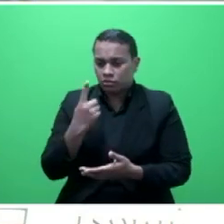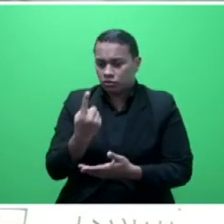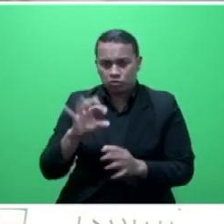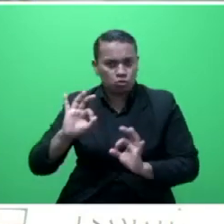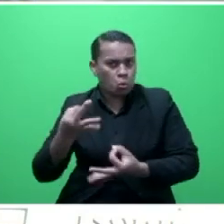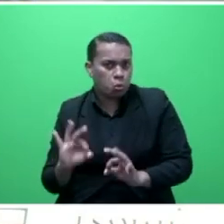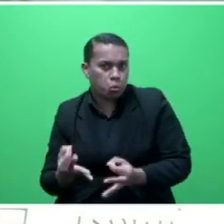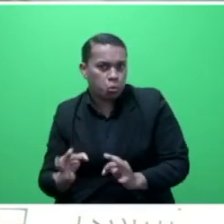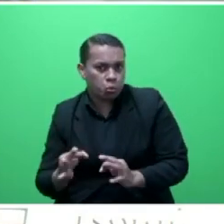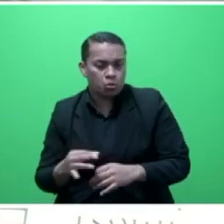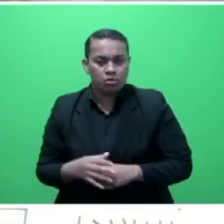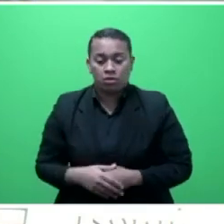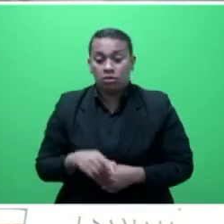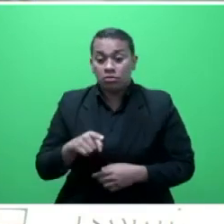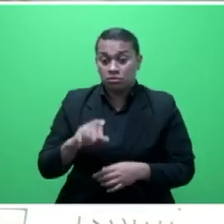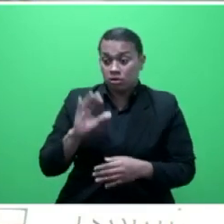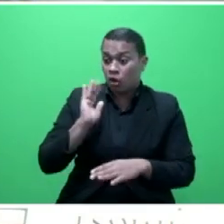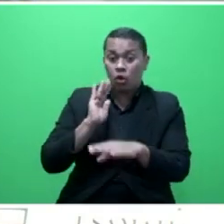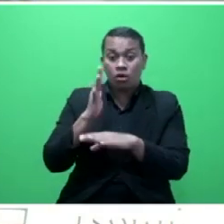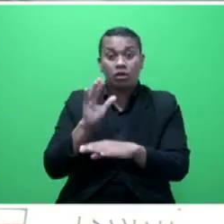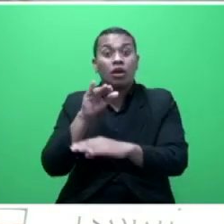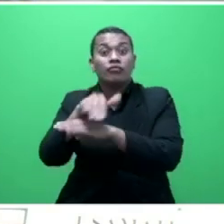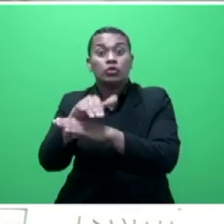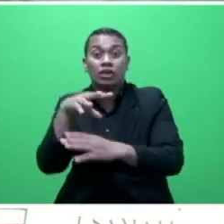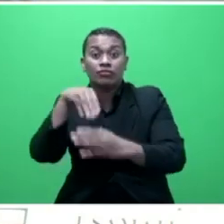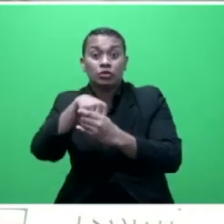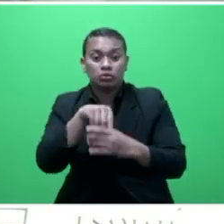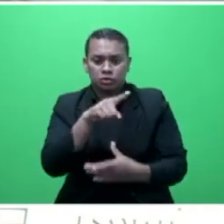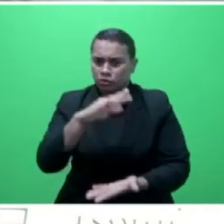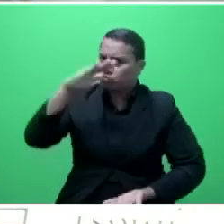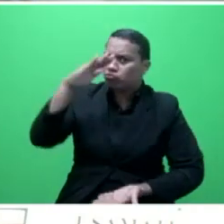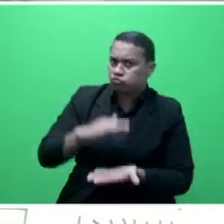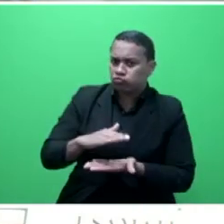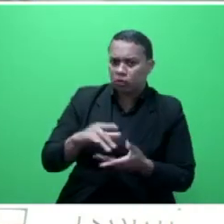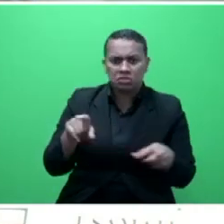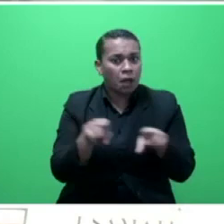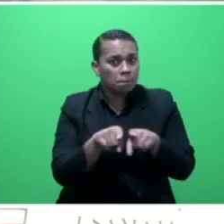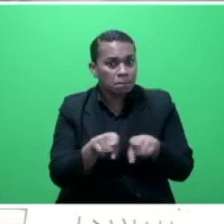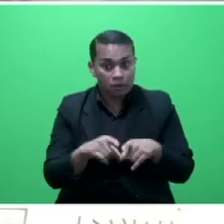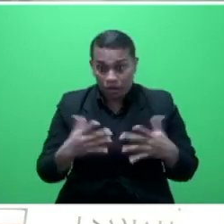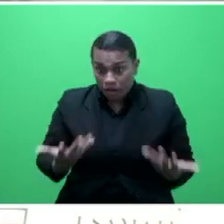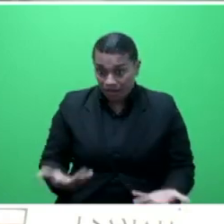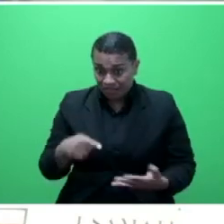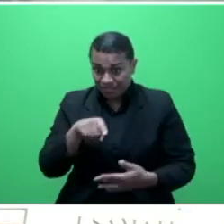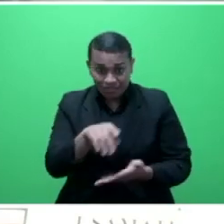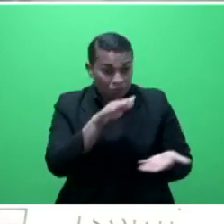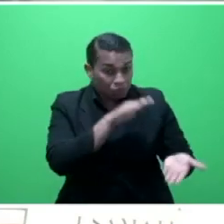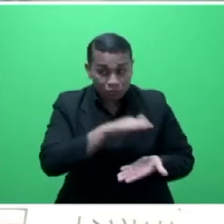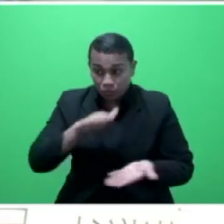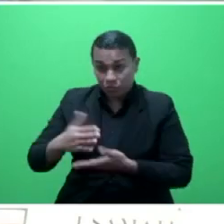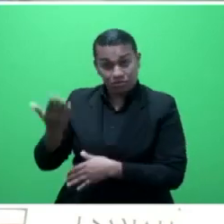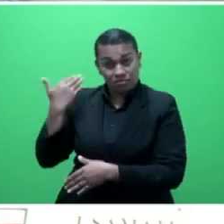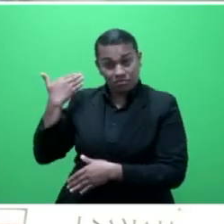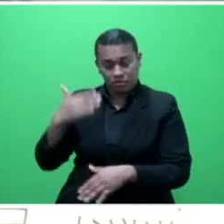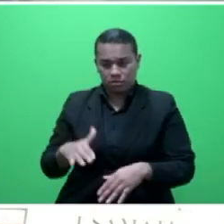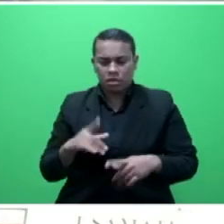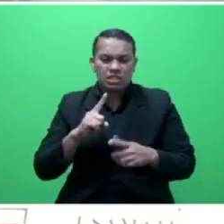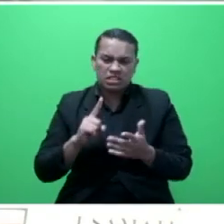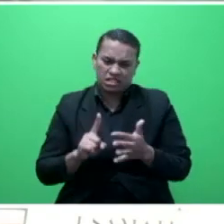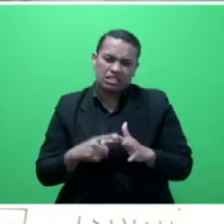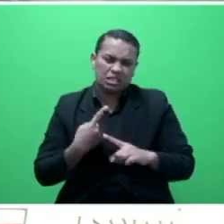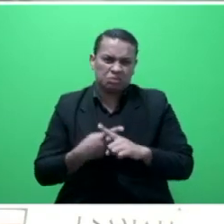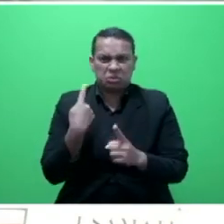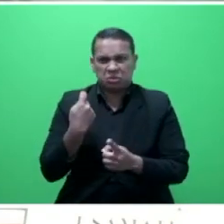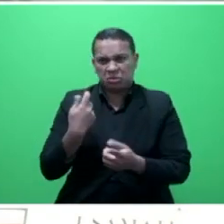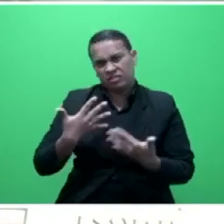taxpayers was reduced from 5% to 0%. That reduction, Mr. Speaker, sir, set to expire on 31 December 2020, is